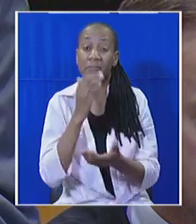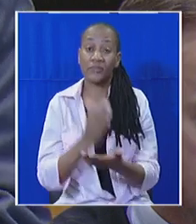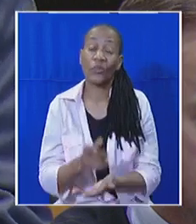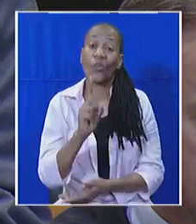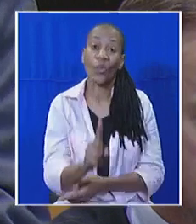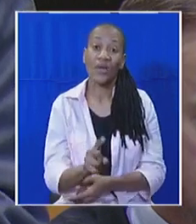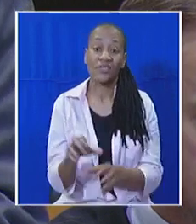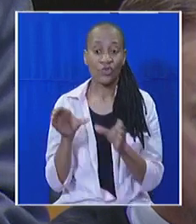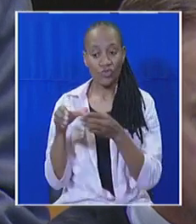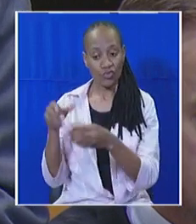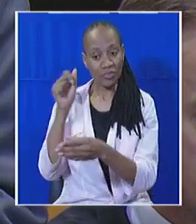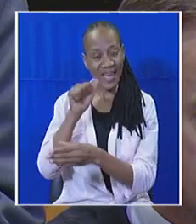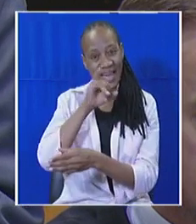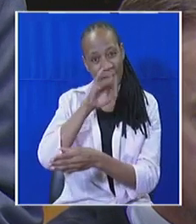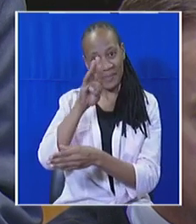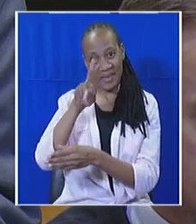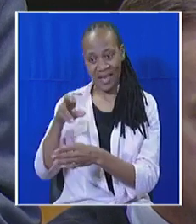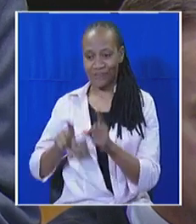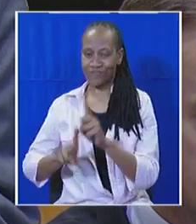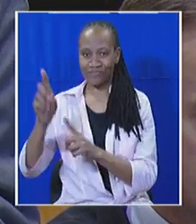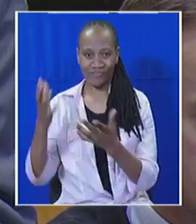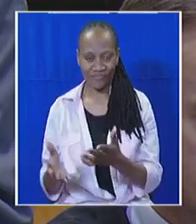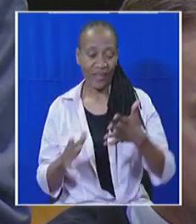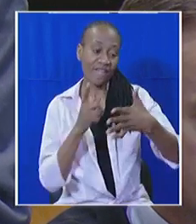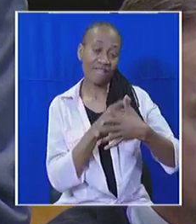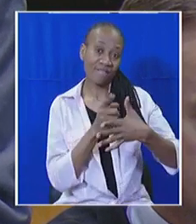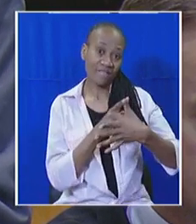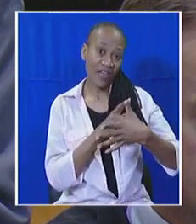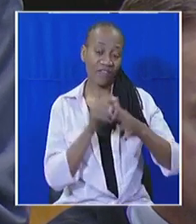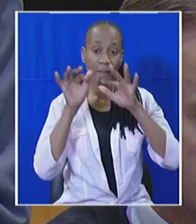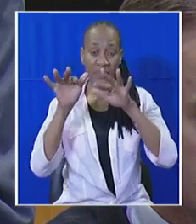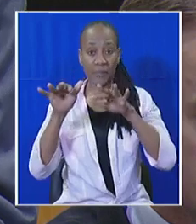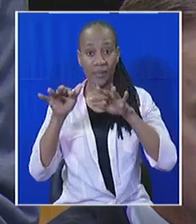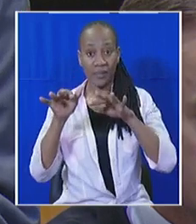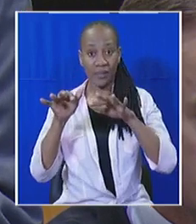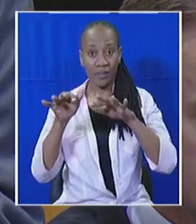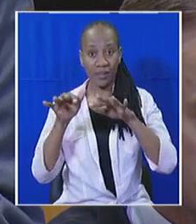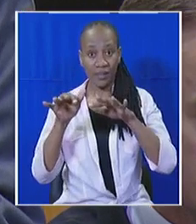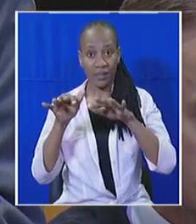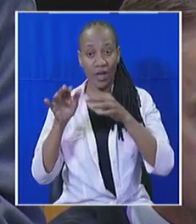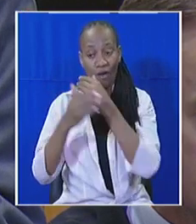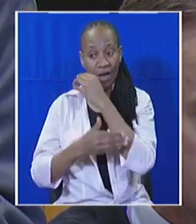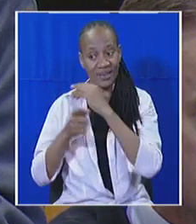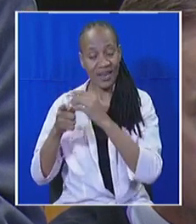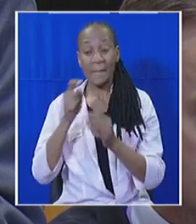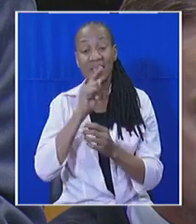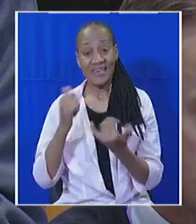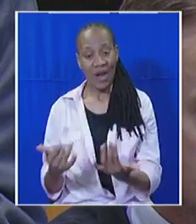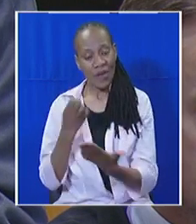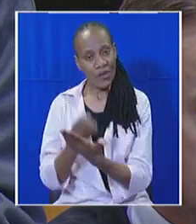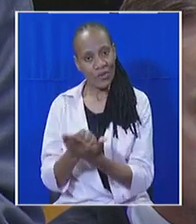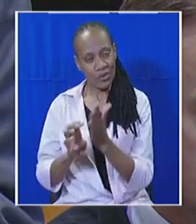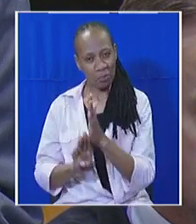his party RDR. 5, wish success to the people of Ivory Coast as the economy has grown by up